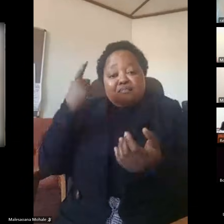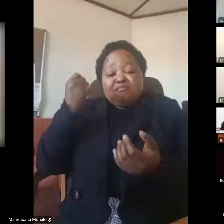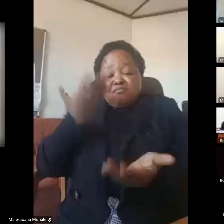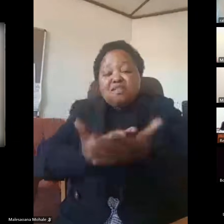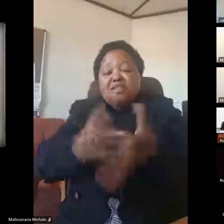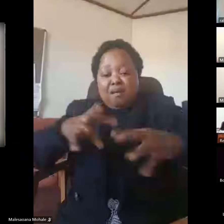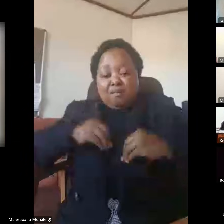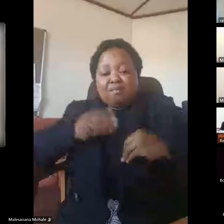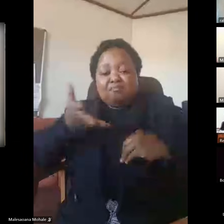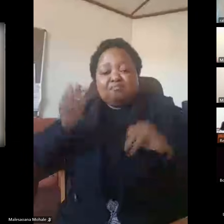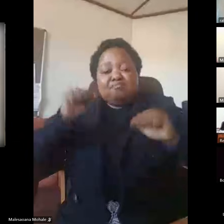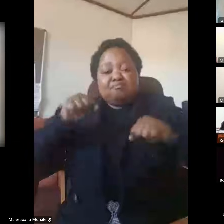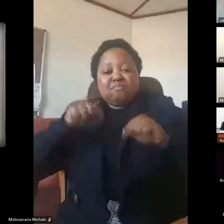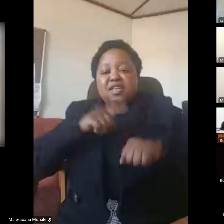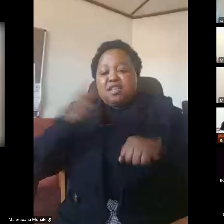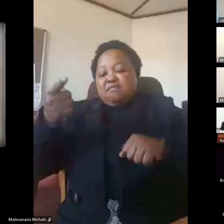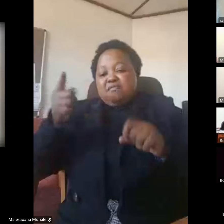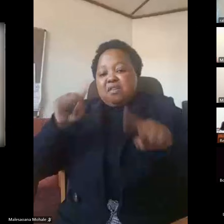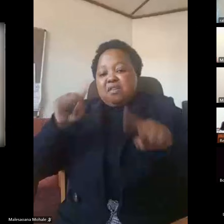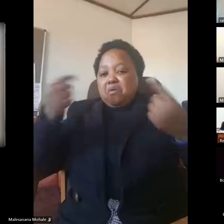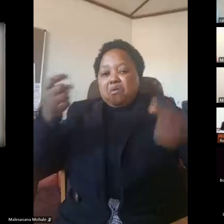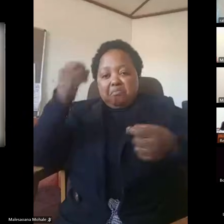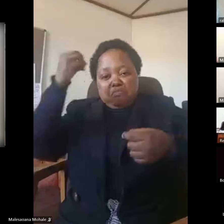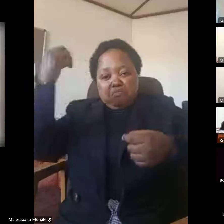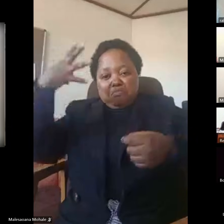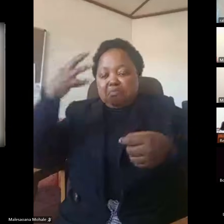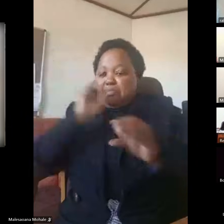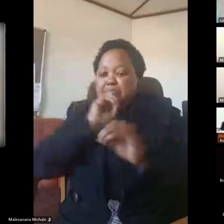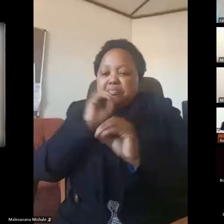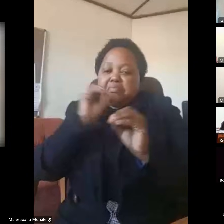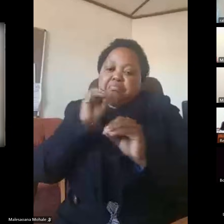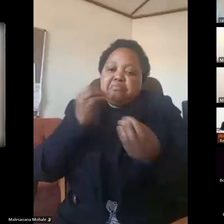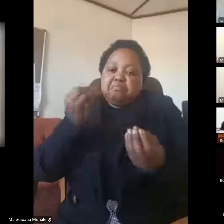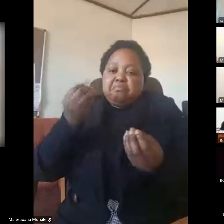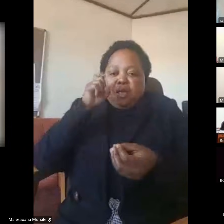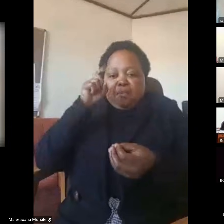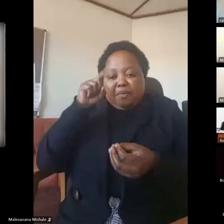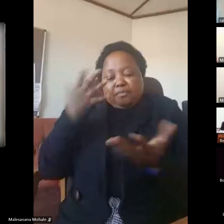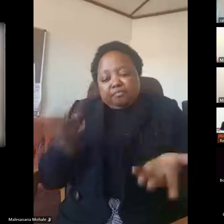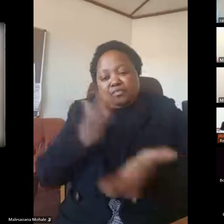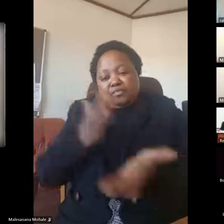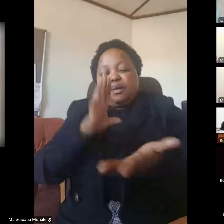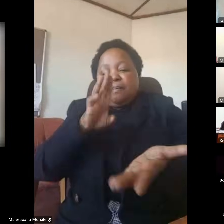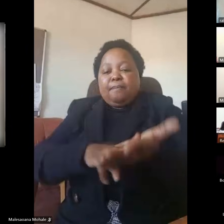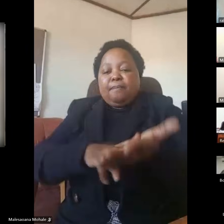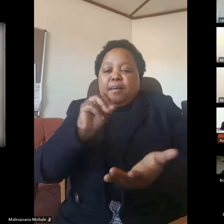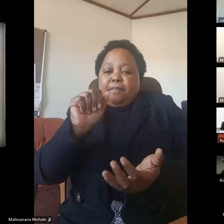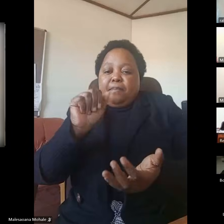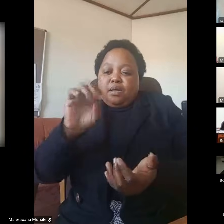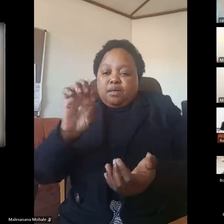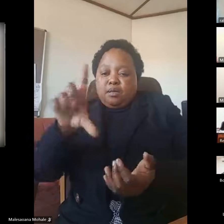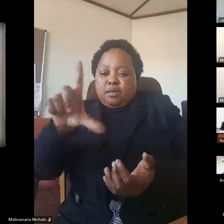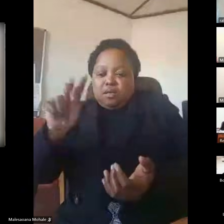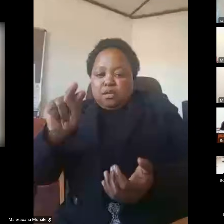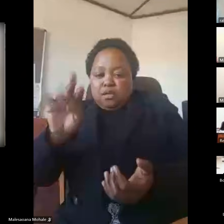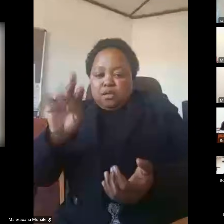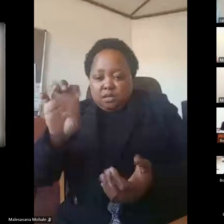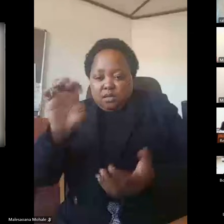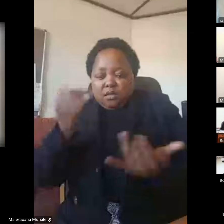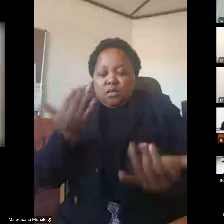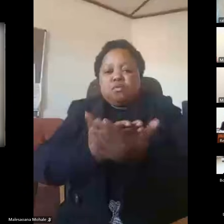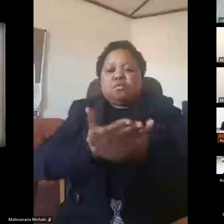they don't open. It's not a must. So colleagues, I think Mema Tselane, you would signal to me once you